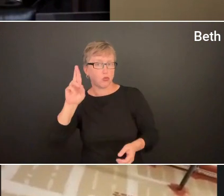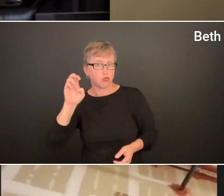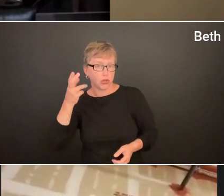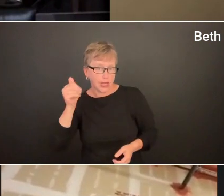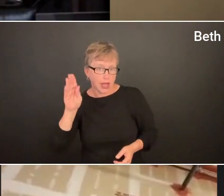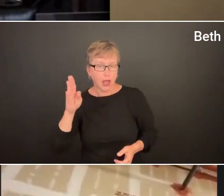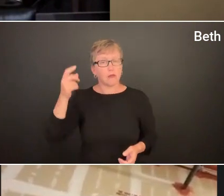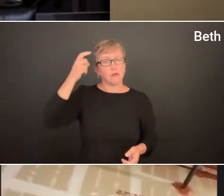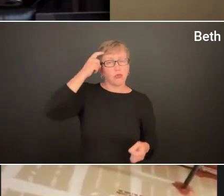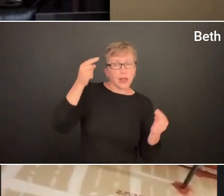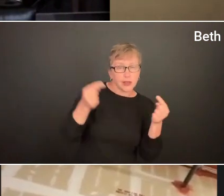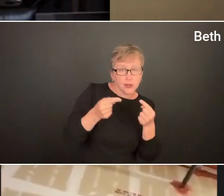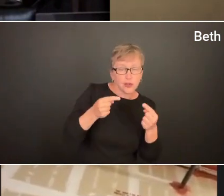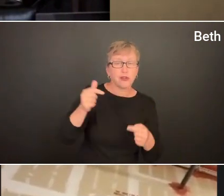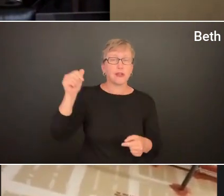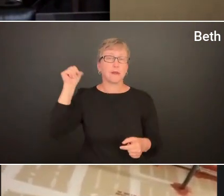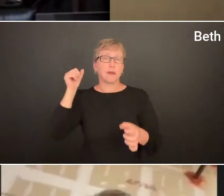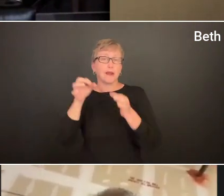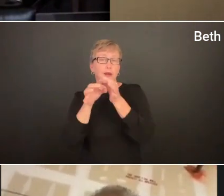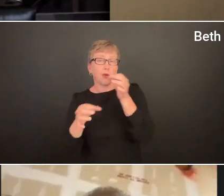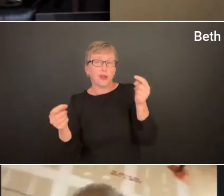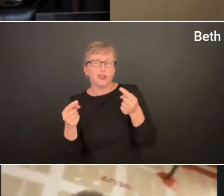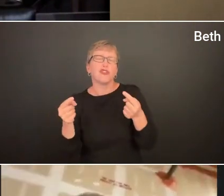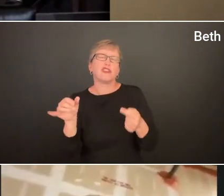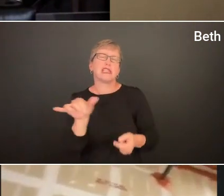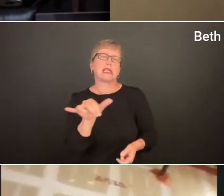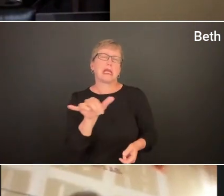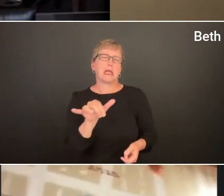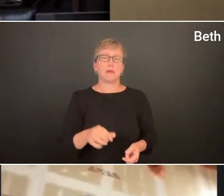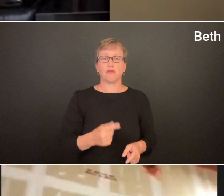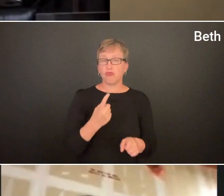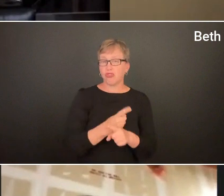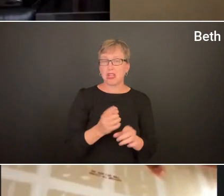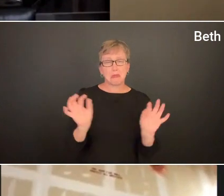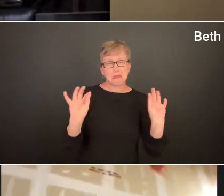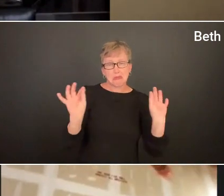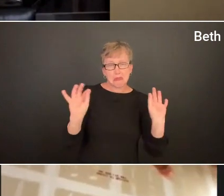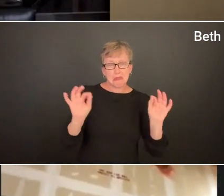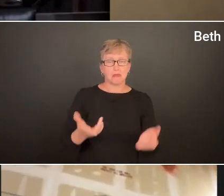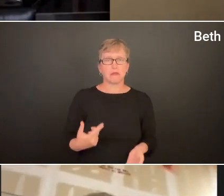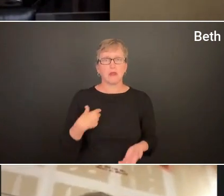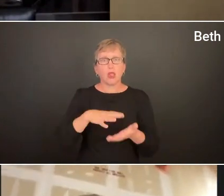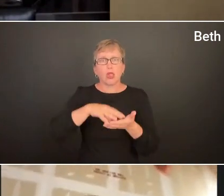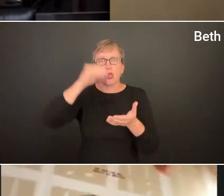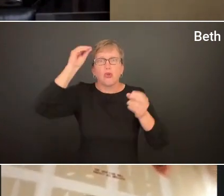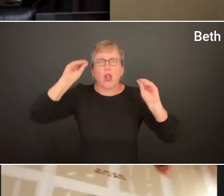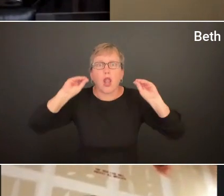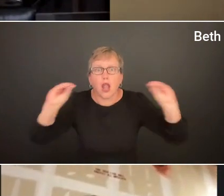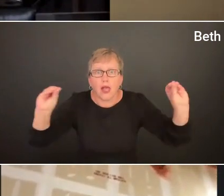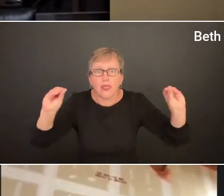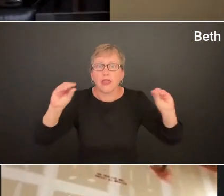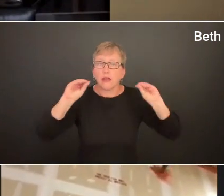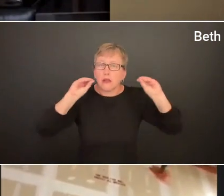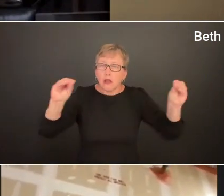issues. So they got the insurance to pay for it and the doctors to recommend it